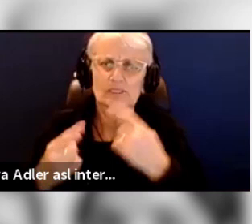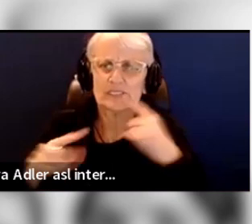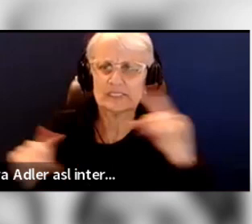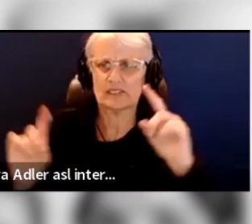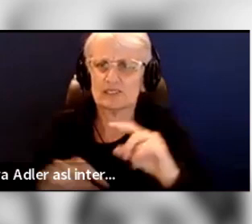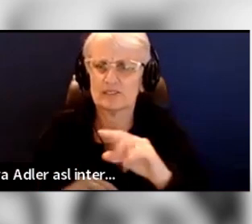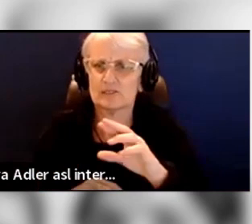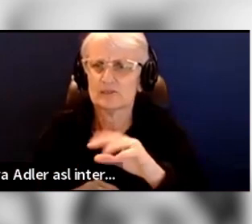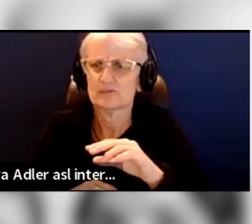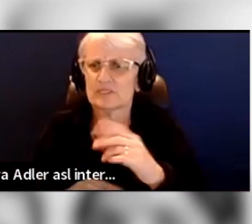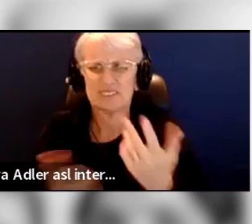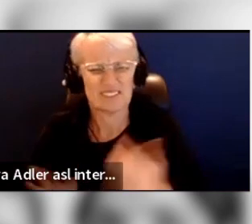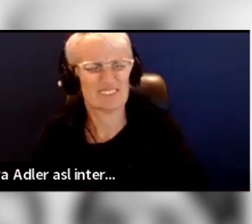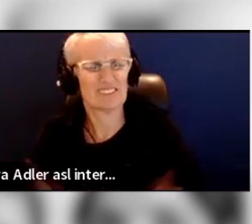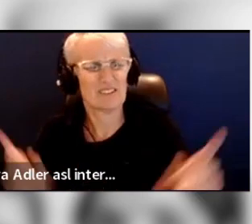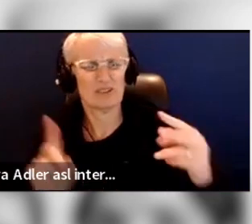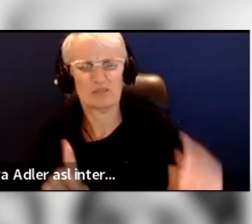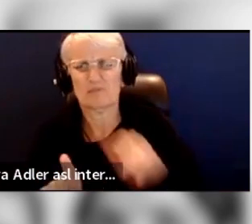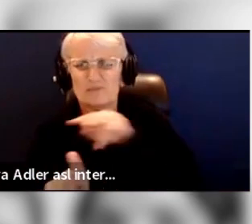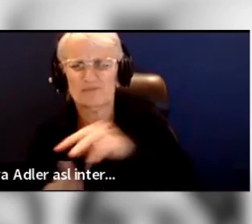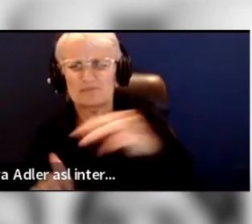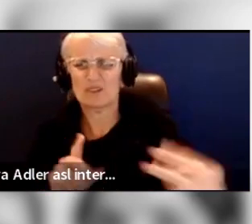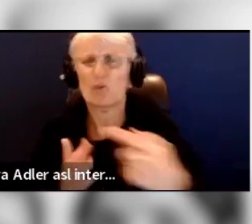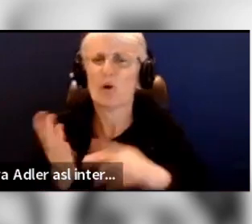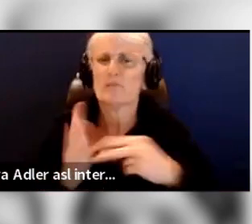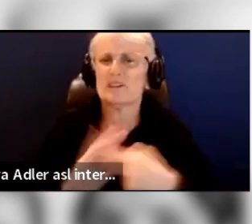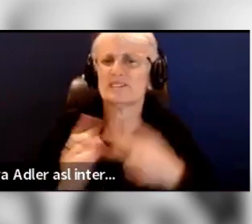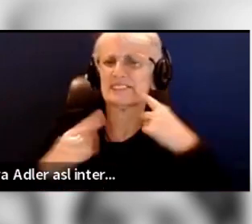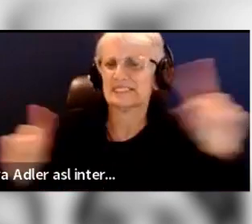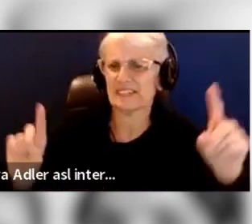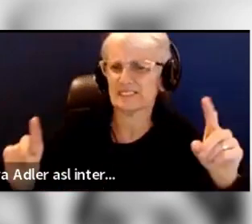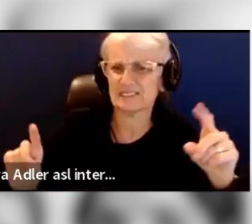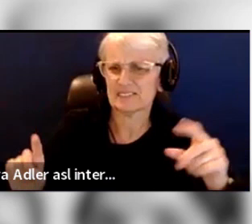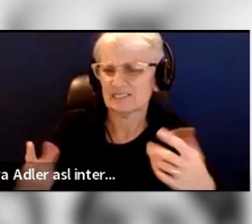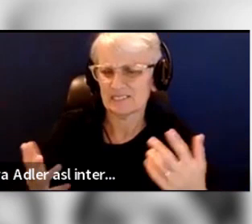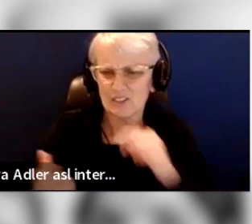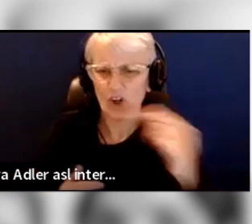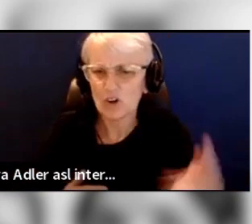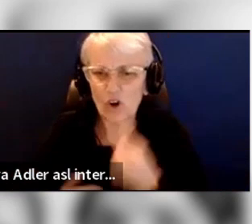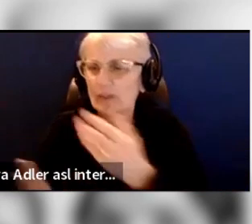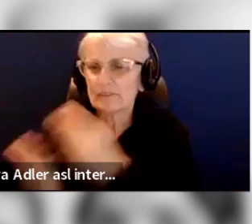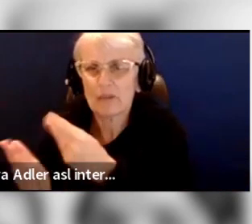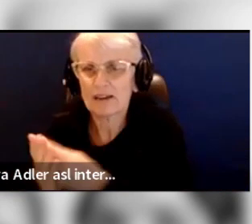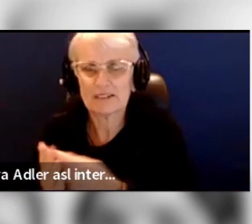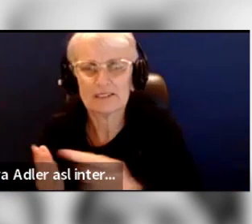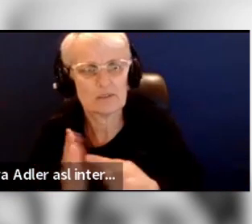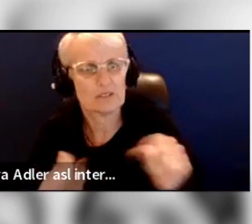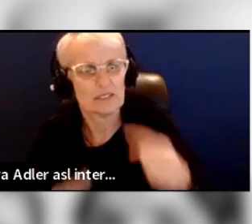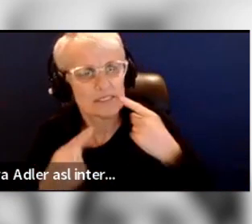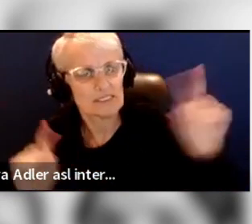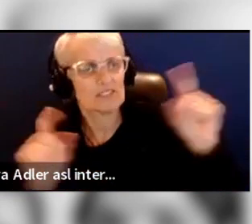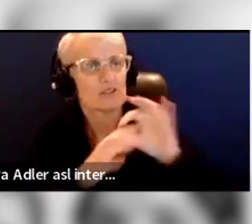rate? Because it's like a different view of success. You know what I mean? Like it's not always monetary. Sometimes it could be